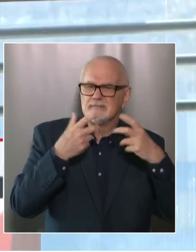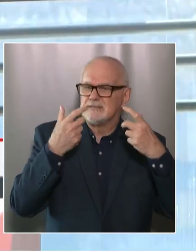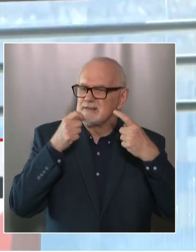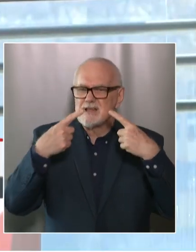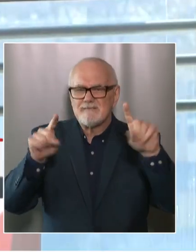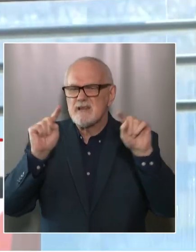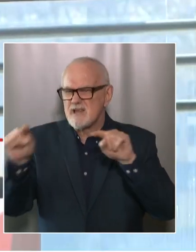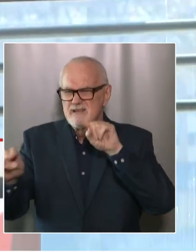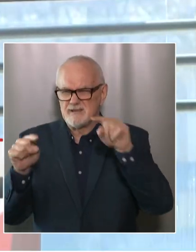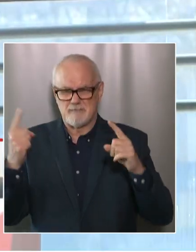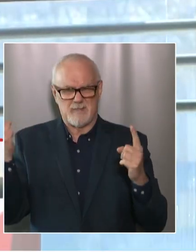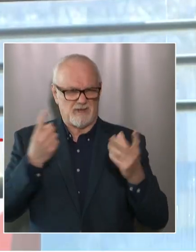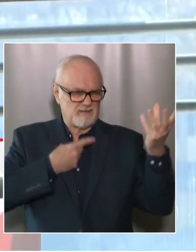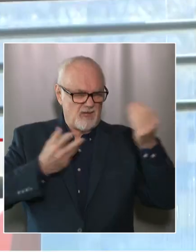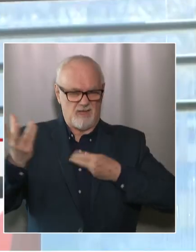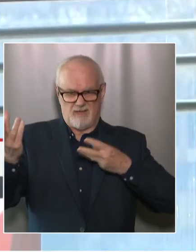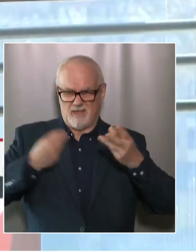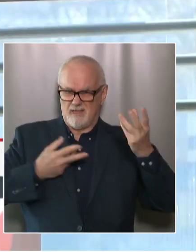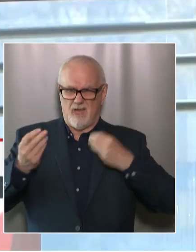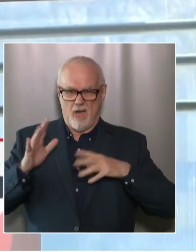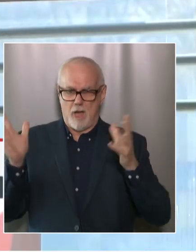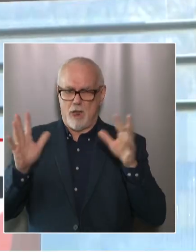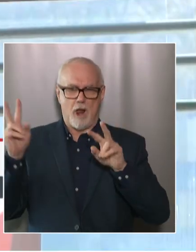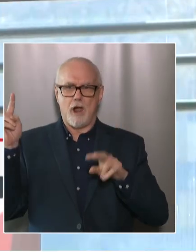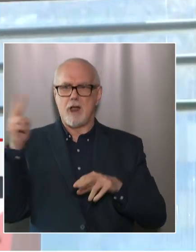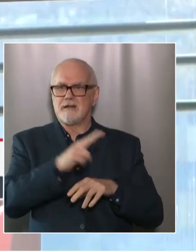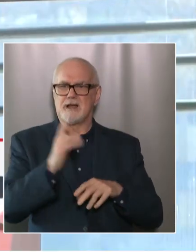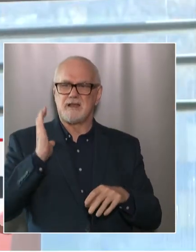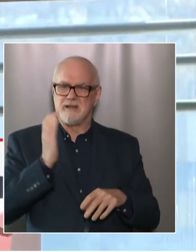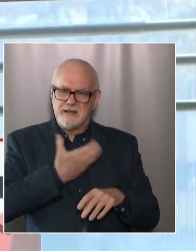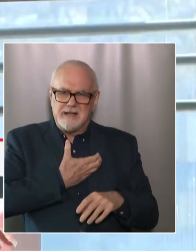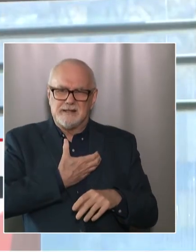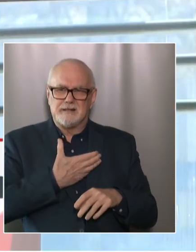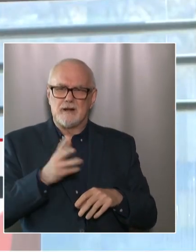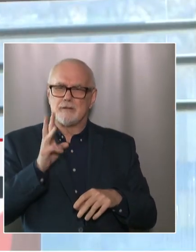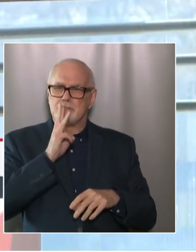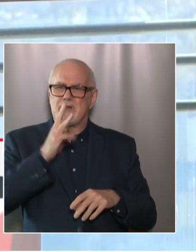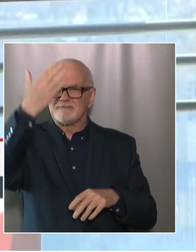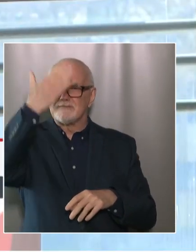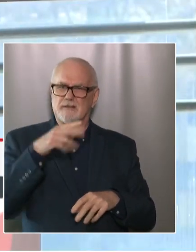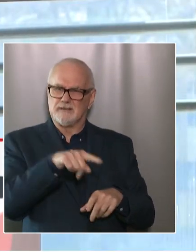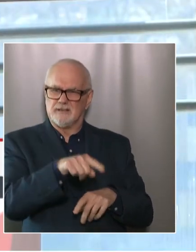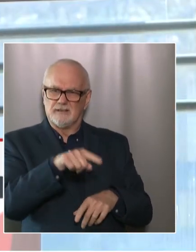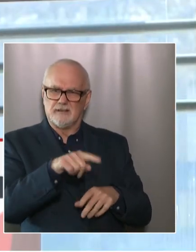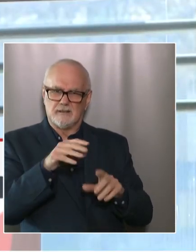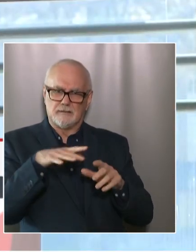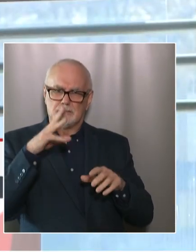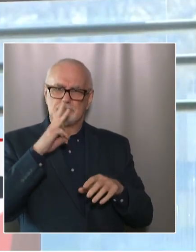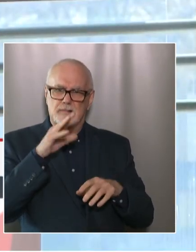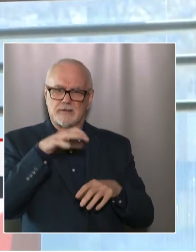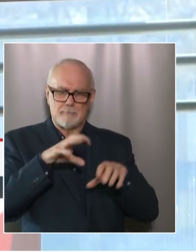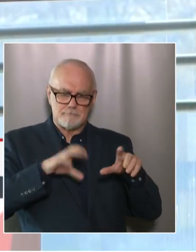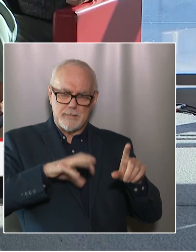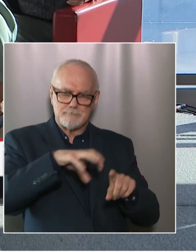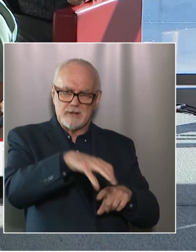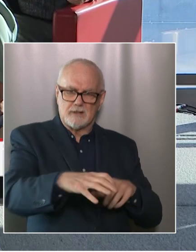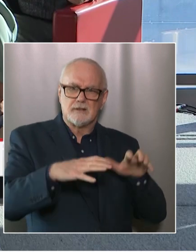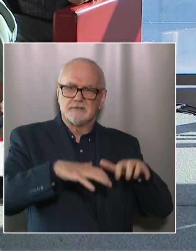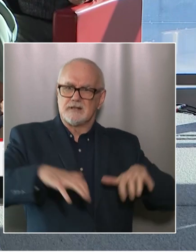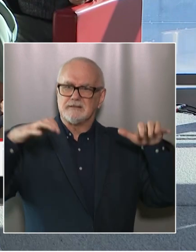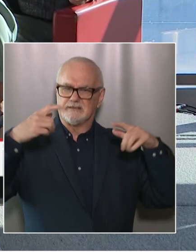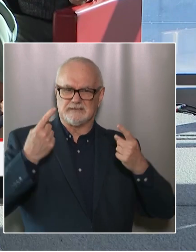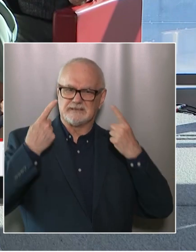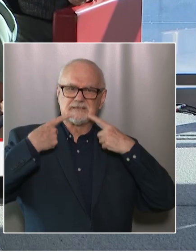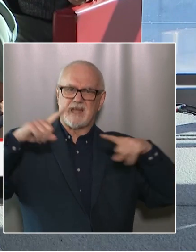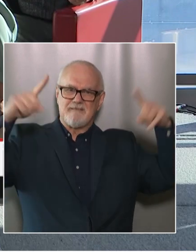I just say, will you look at the Capitol Riverfront? Because it has worked for us. That's exactly right.